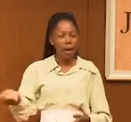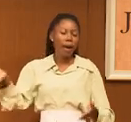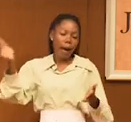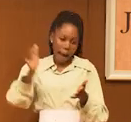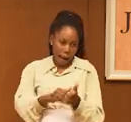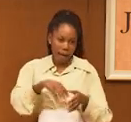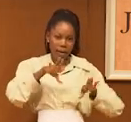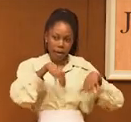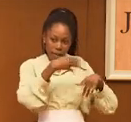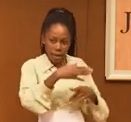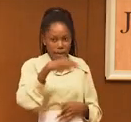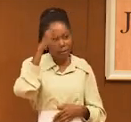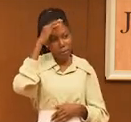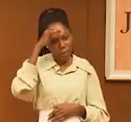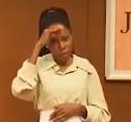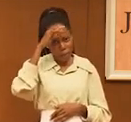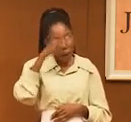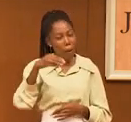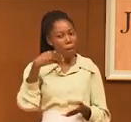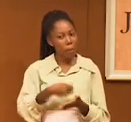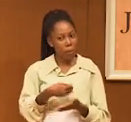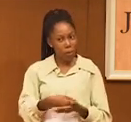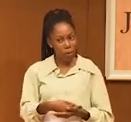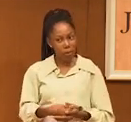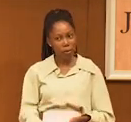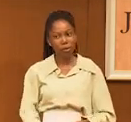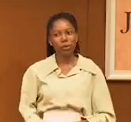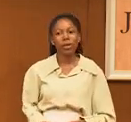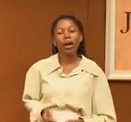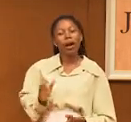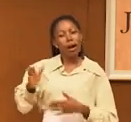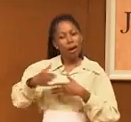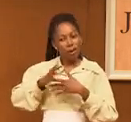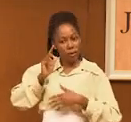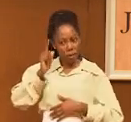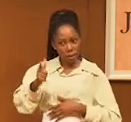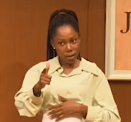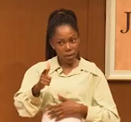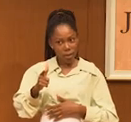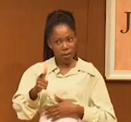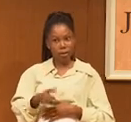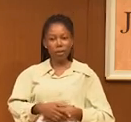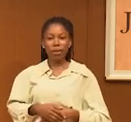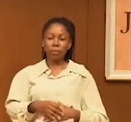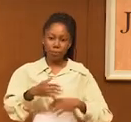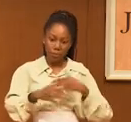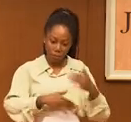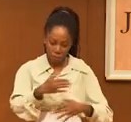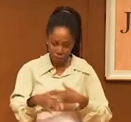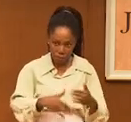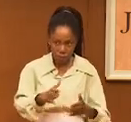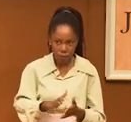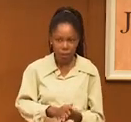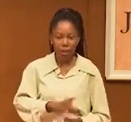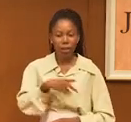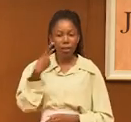Okay, after that, Okay, he started the process. I now get